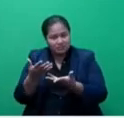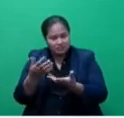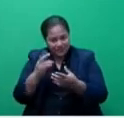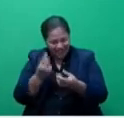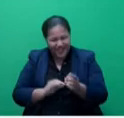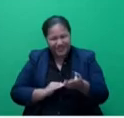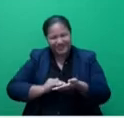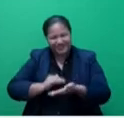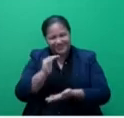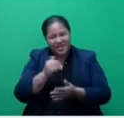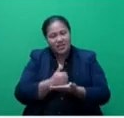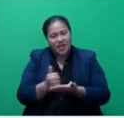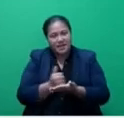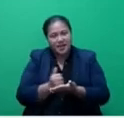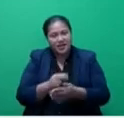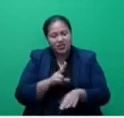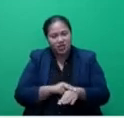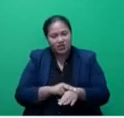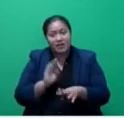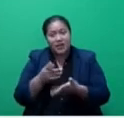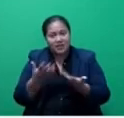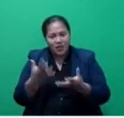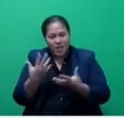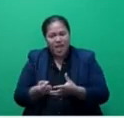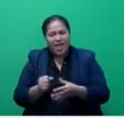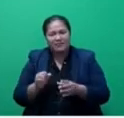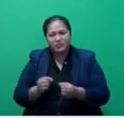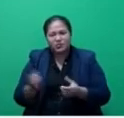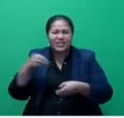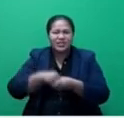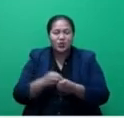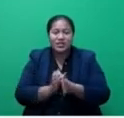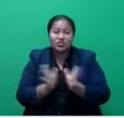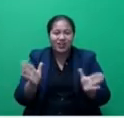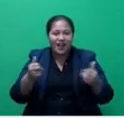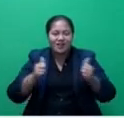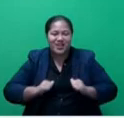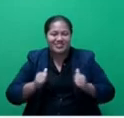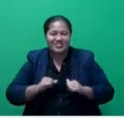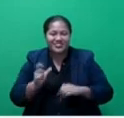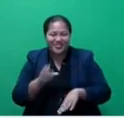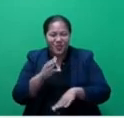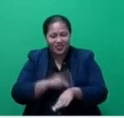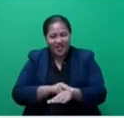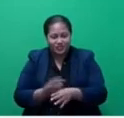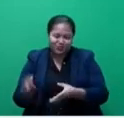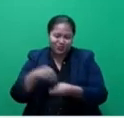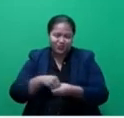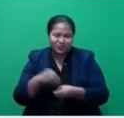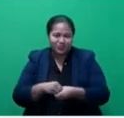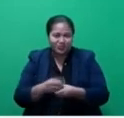deeper collaboration across the medical field to include general practitioners. And I will elaborate on this later in